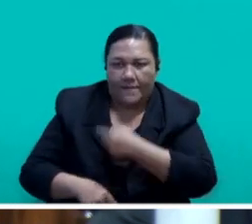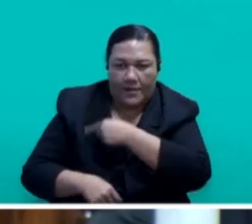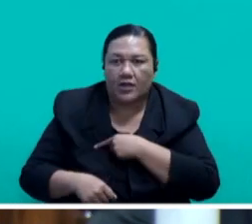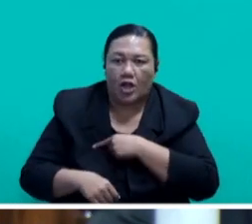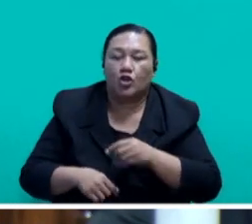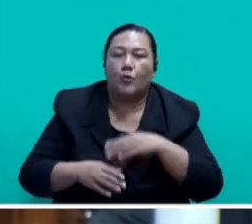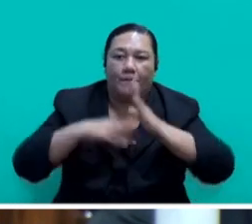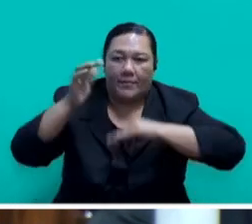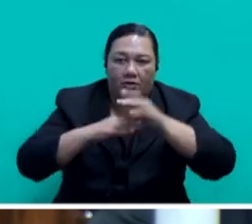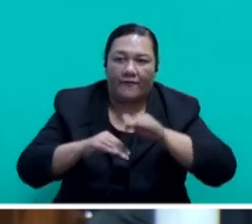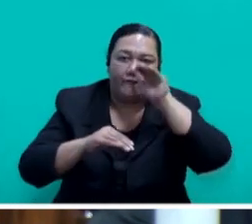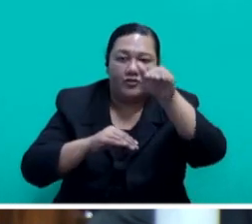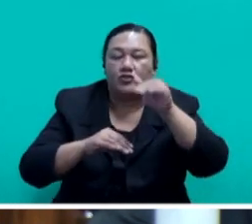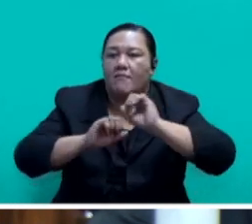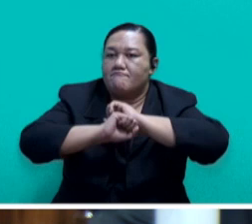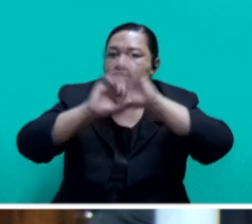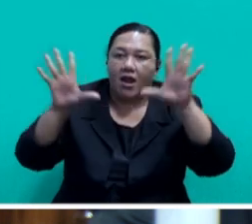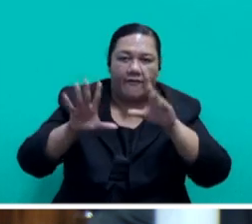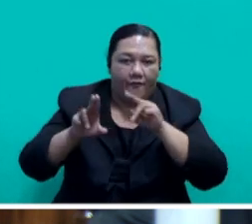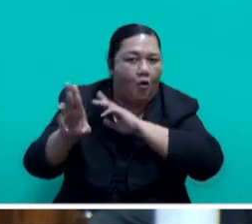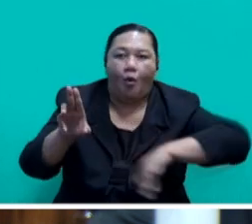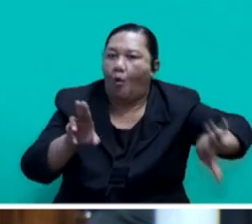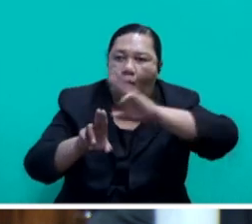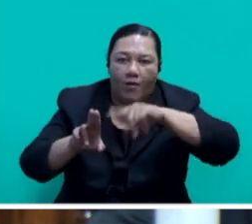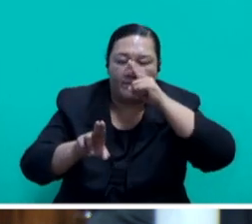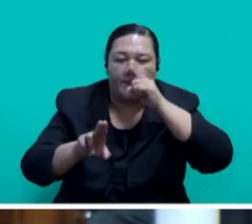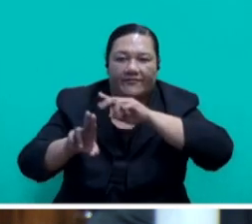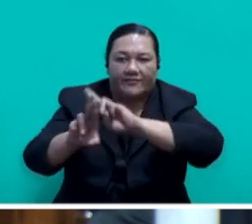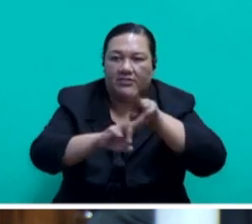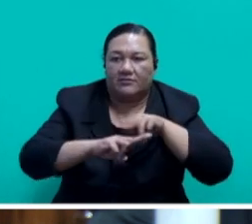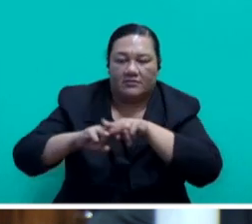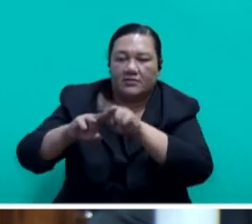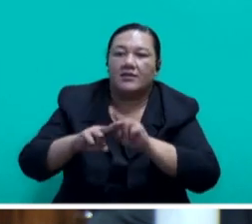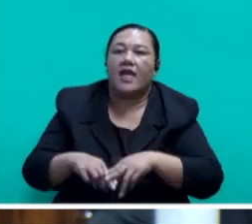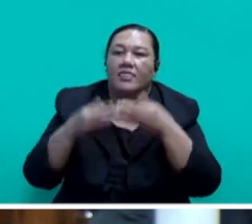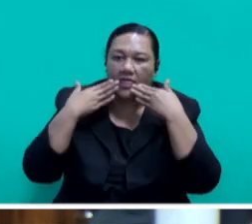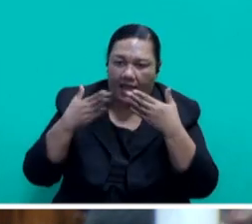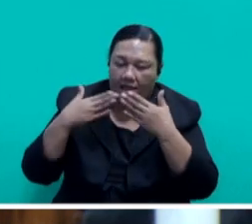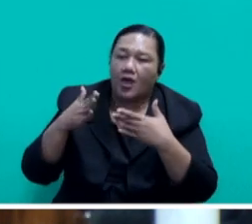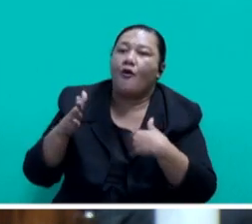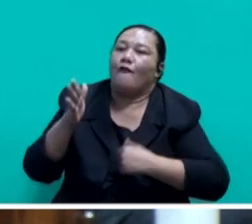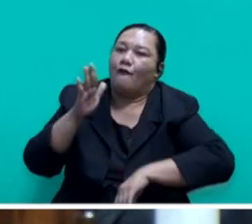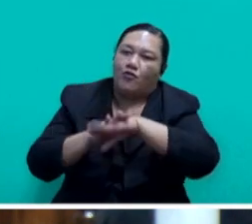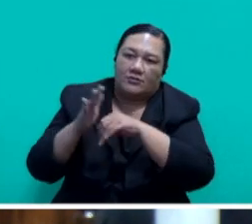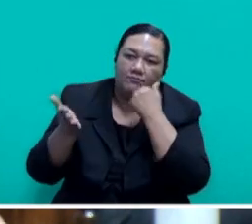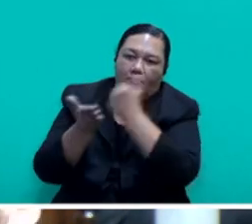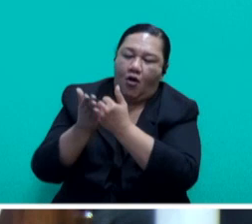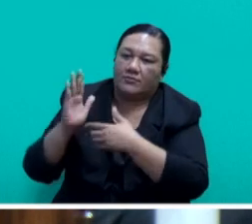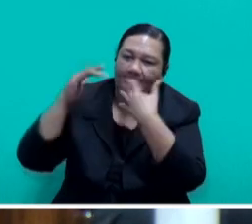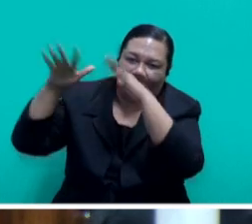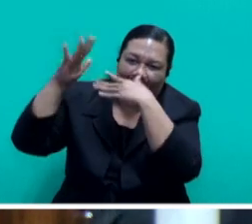future for all Fijians. I fully commend and support this budget. Thank you. Mr. Speaker.